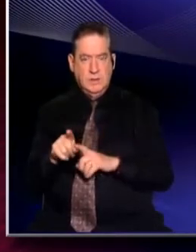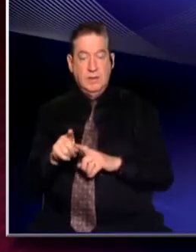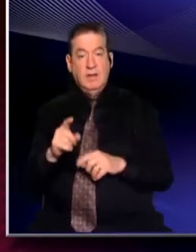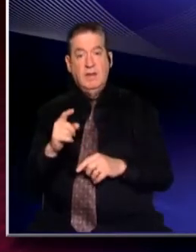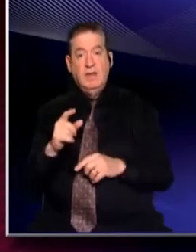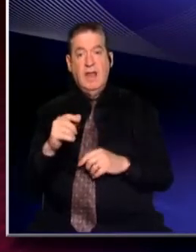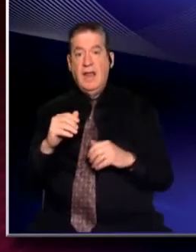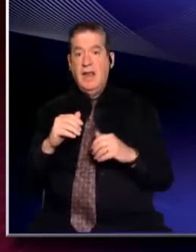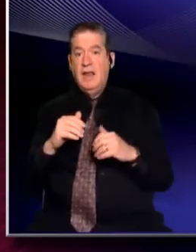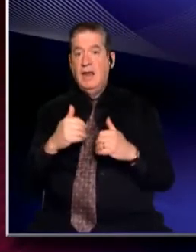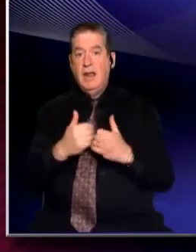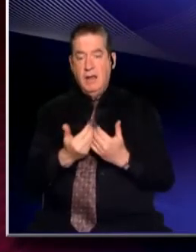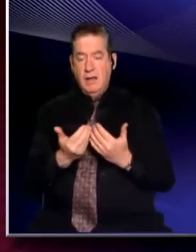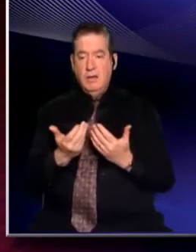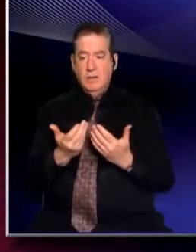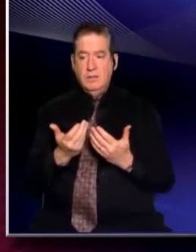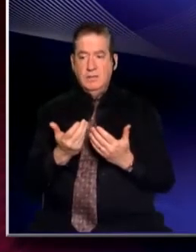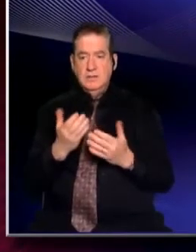vision of it would be.